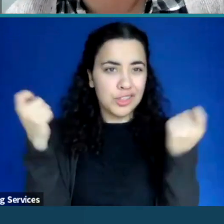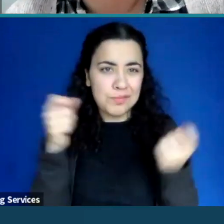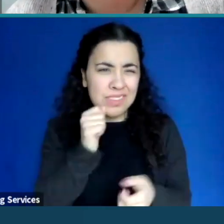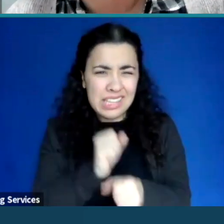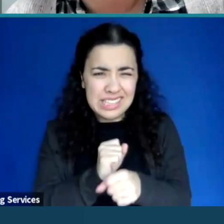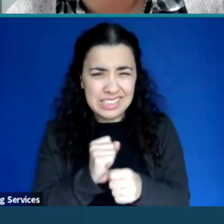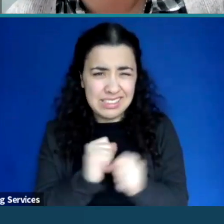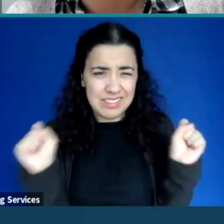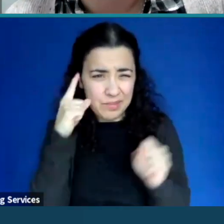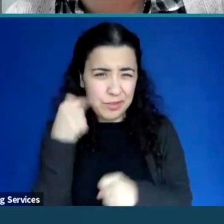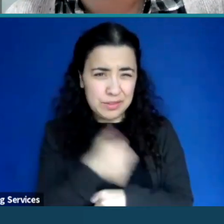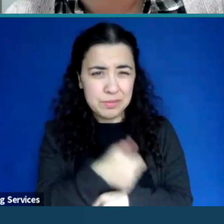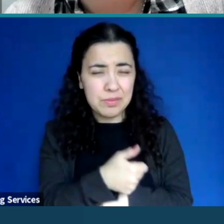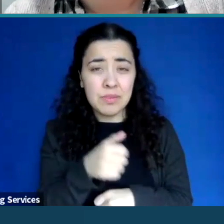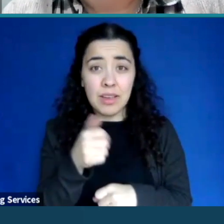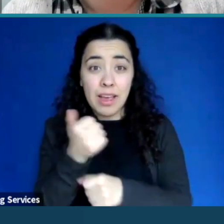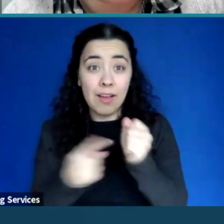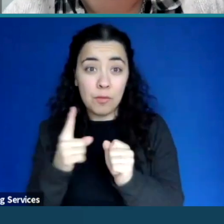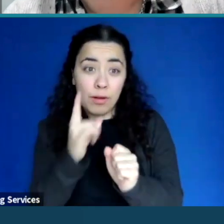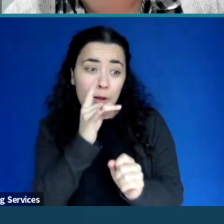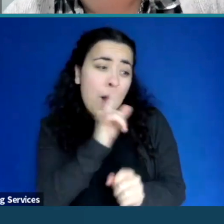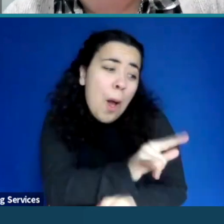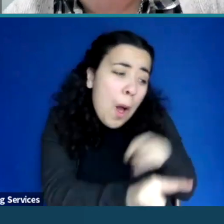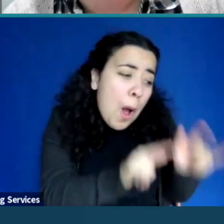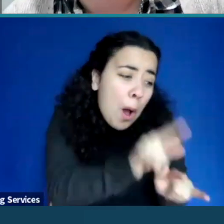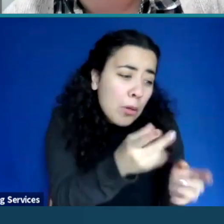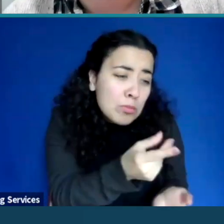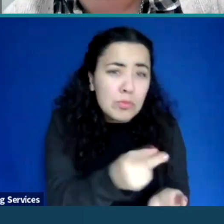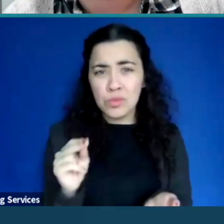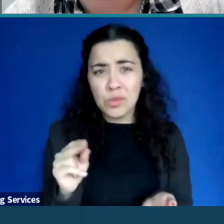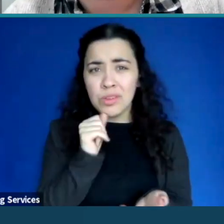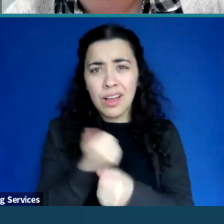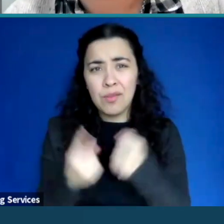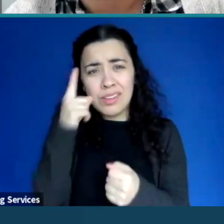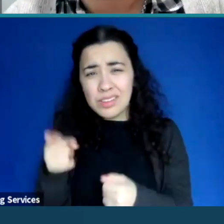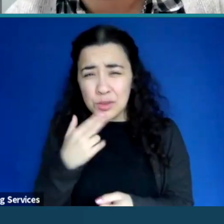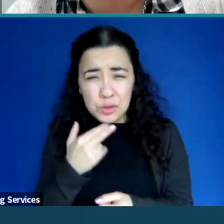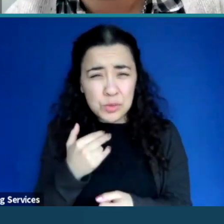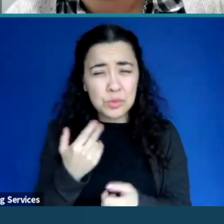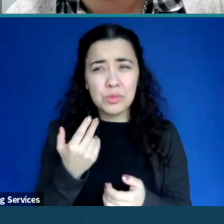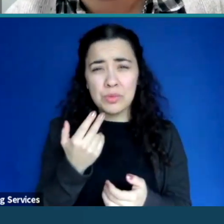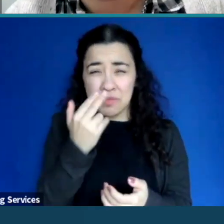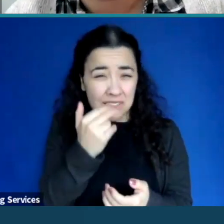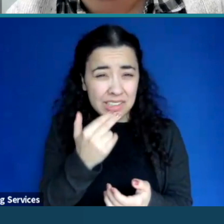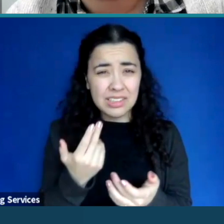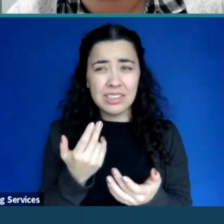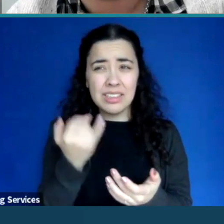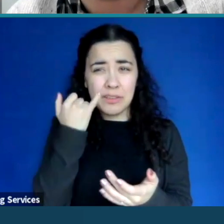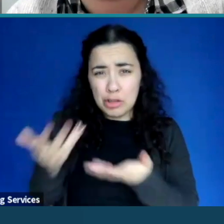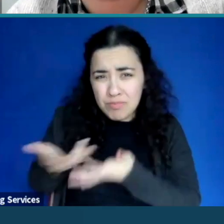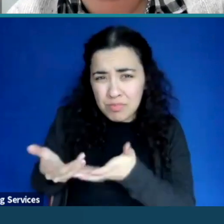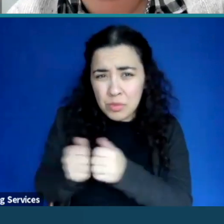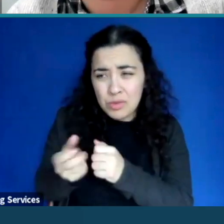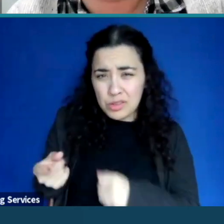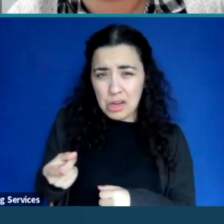not everybody loves dogs. Not everybody thinks it's cute or funny for, you know, to be interacting with